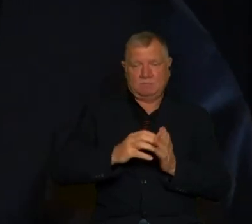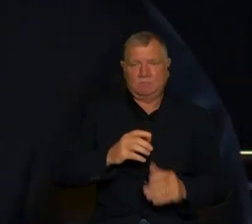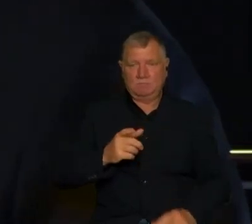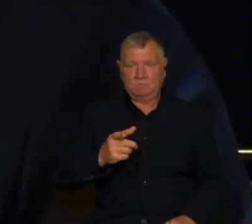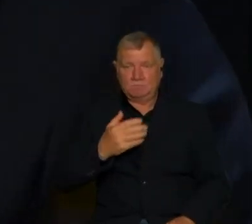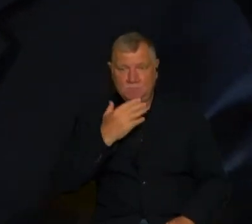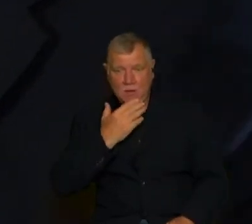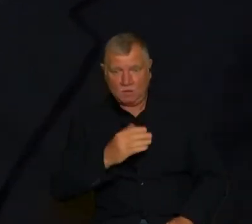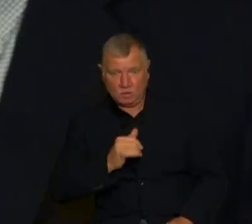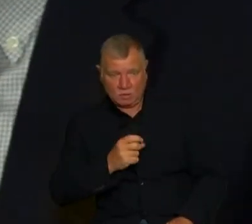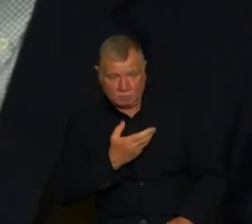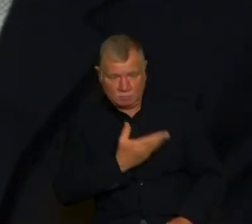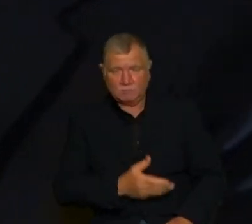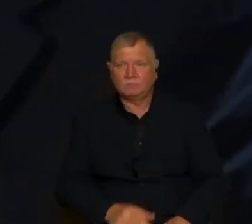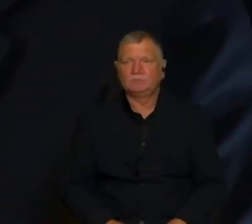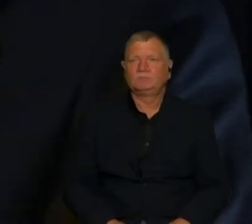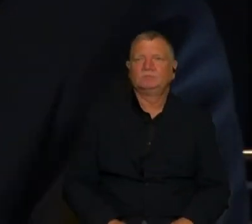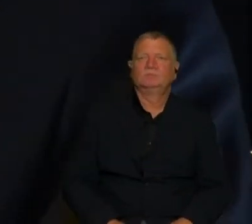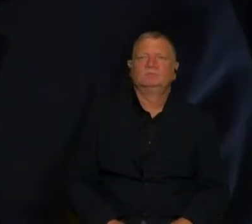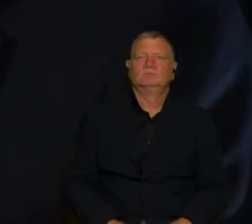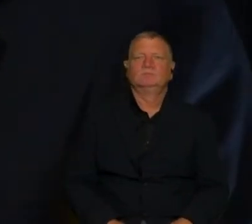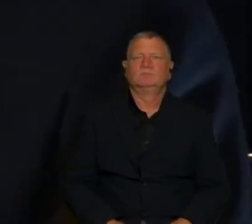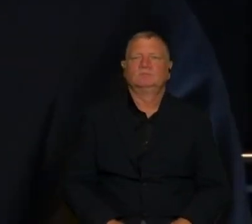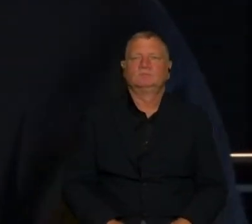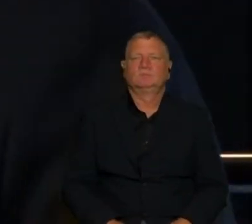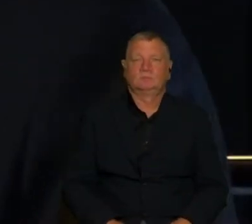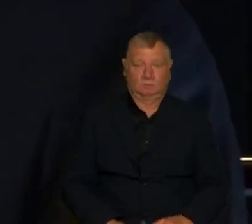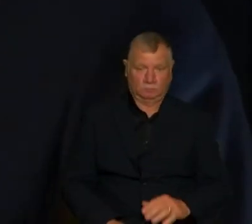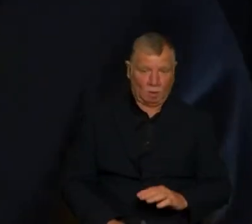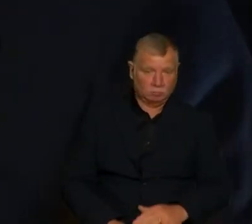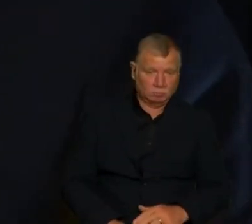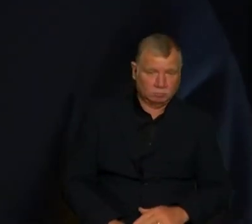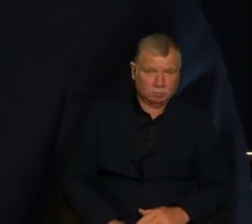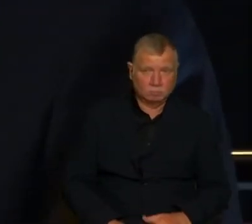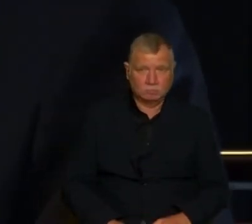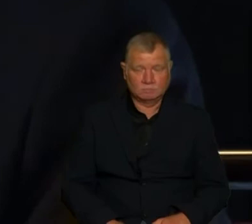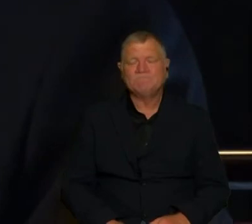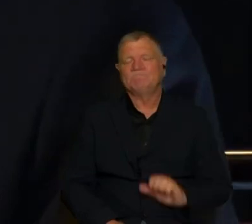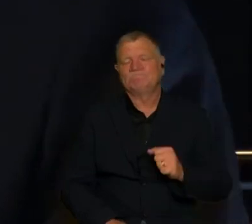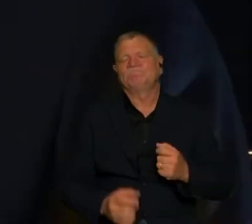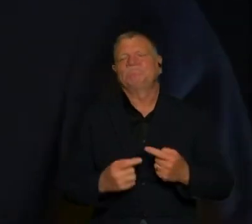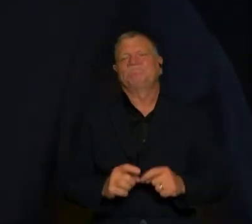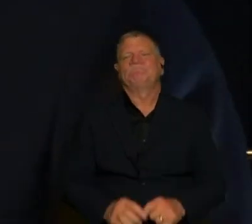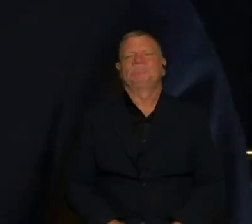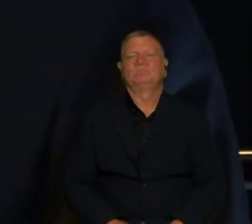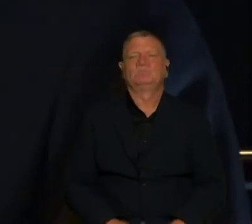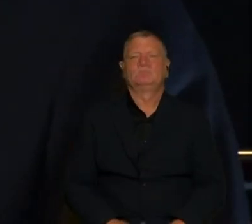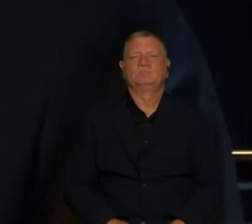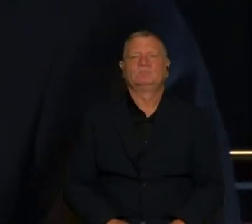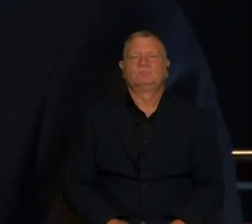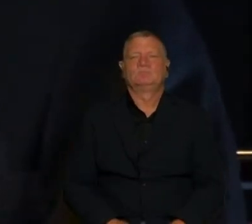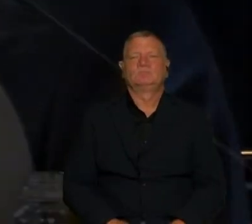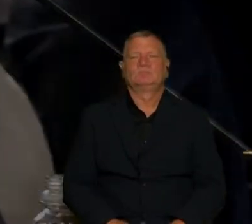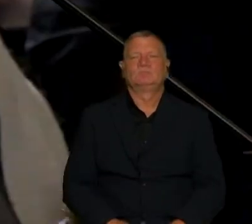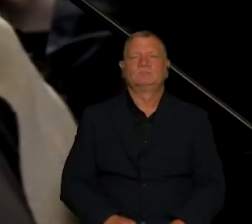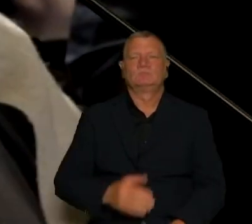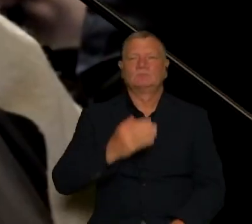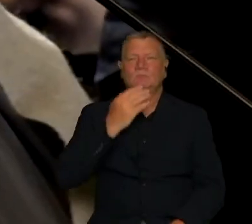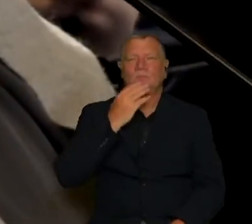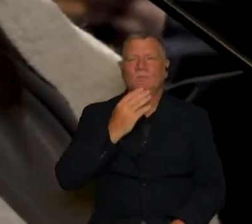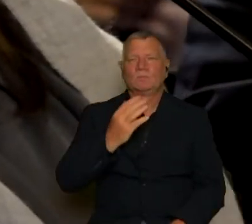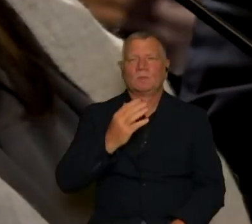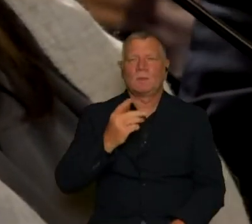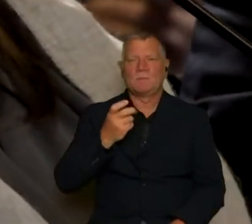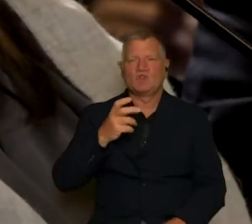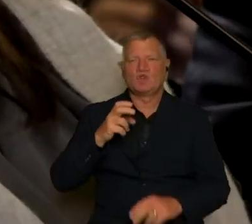Thanks. Jason. Thank you. Is this on? Can't tell yet. Yeah, there we go. Thank you. So good day,